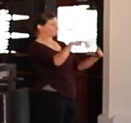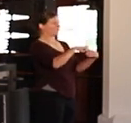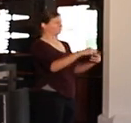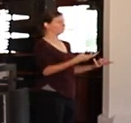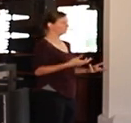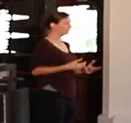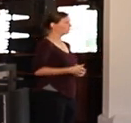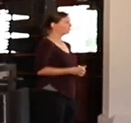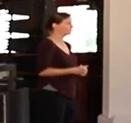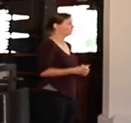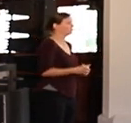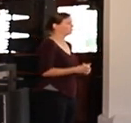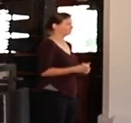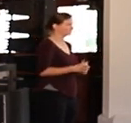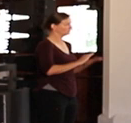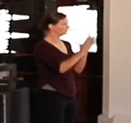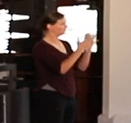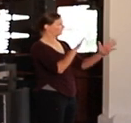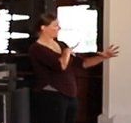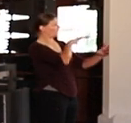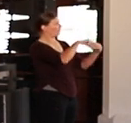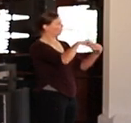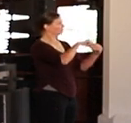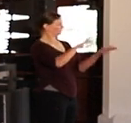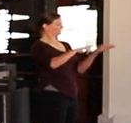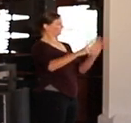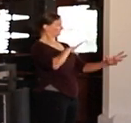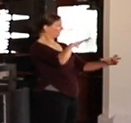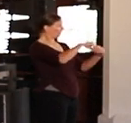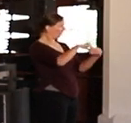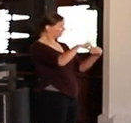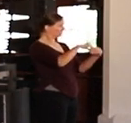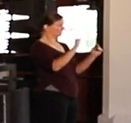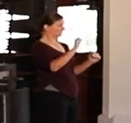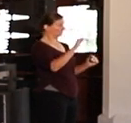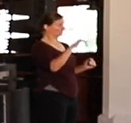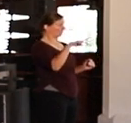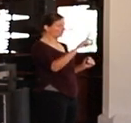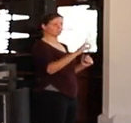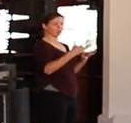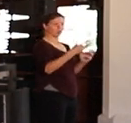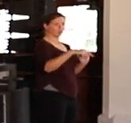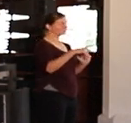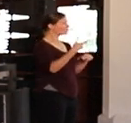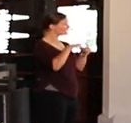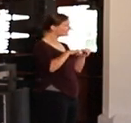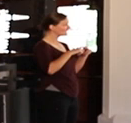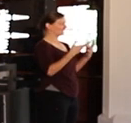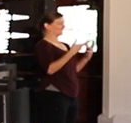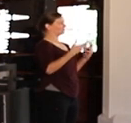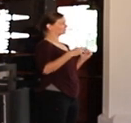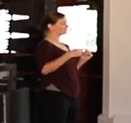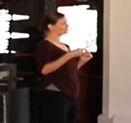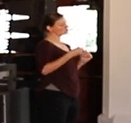that. Get involved. And when I say get involved, many of you are sitting here, you're scholars, getting involved